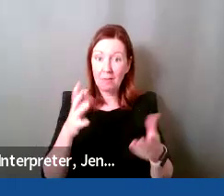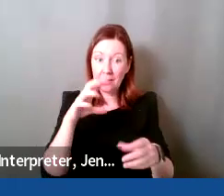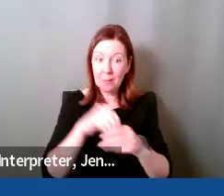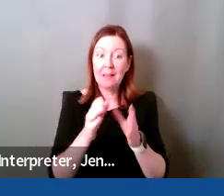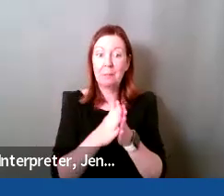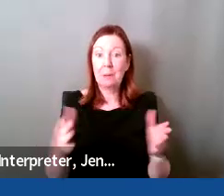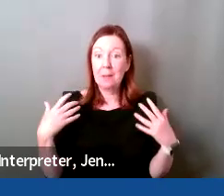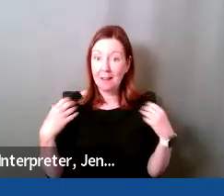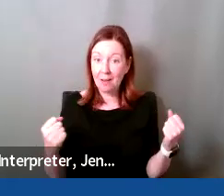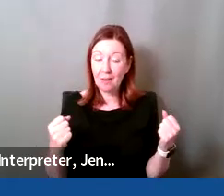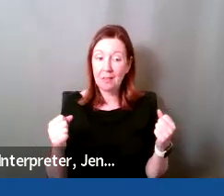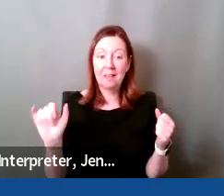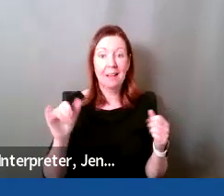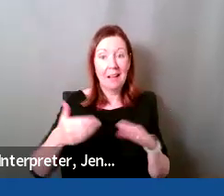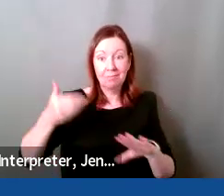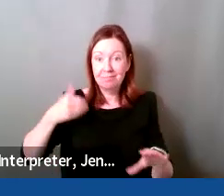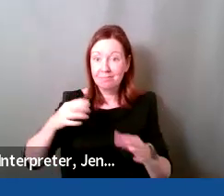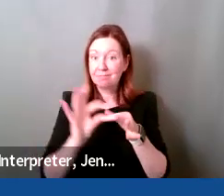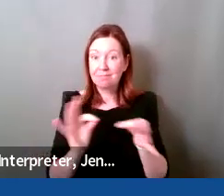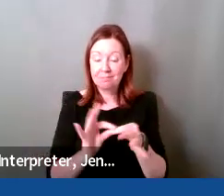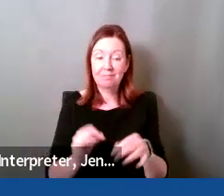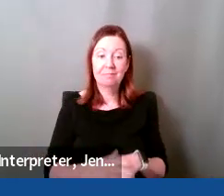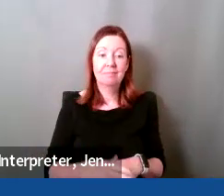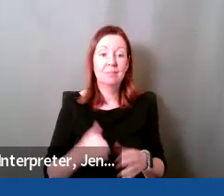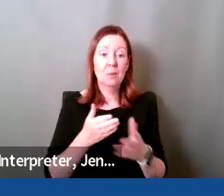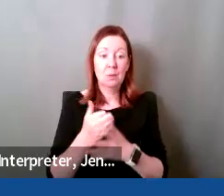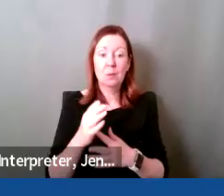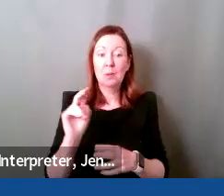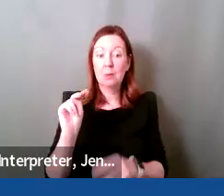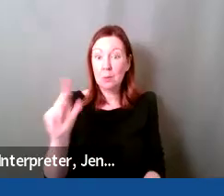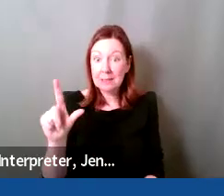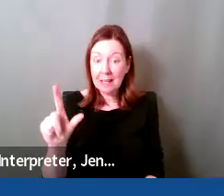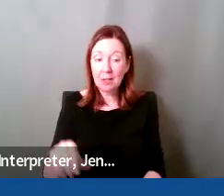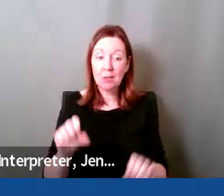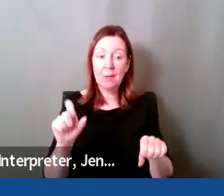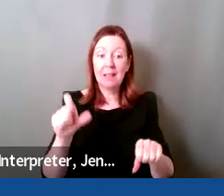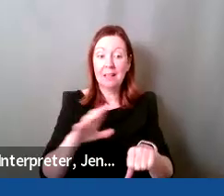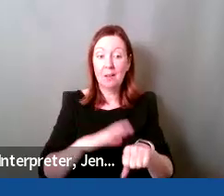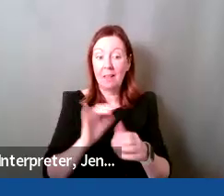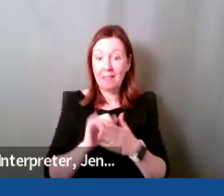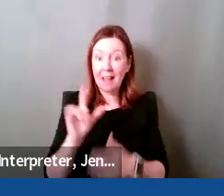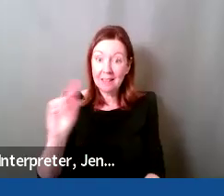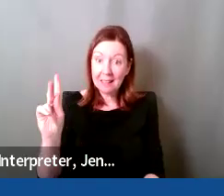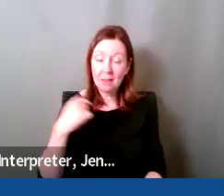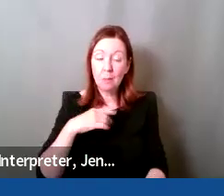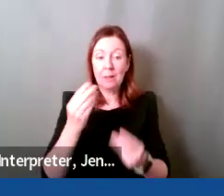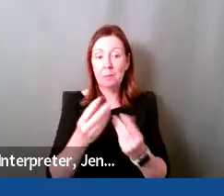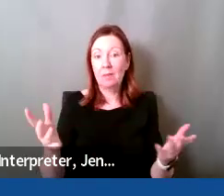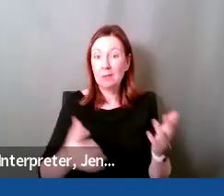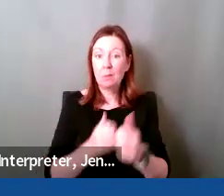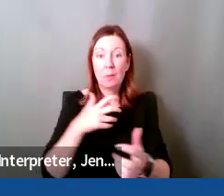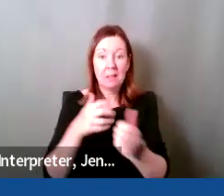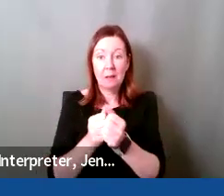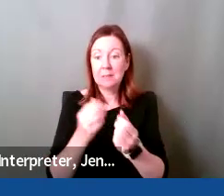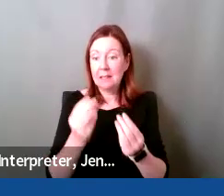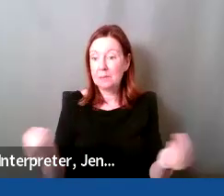public health department, like I previously stated. um, Through the newsletter, you can click on the bit.ly where we can provide you guys the most up-to-date